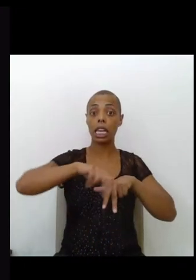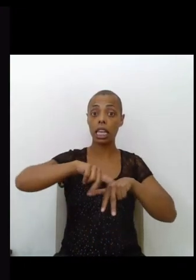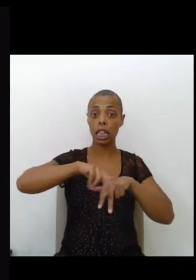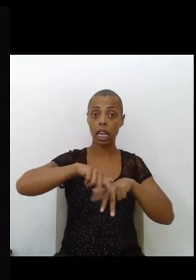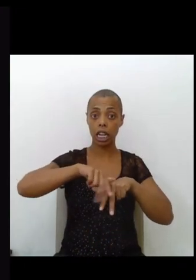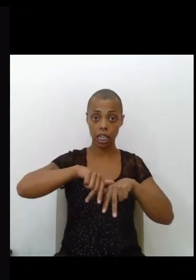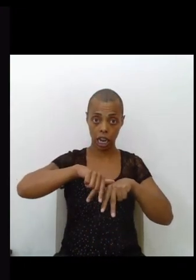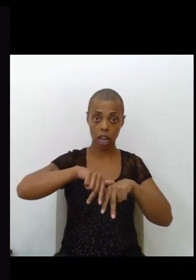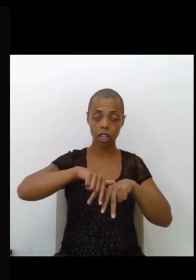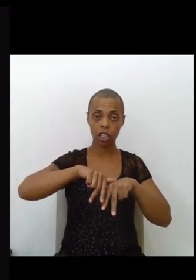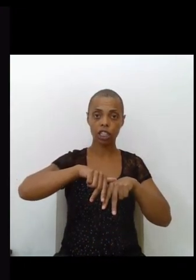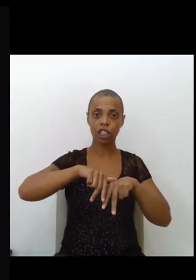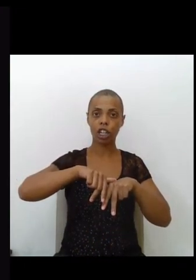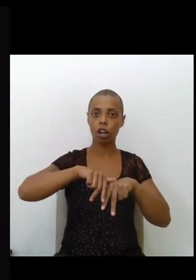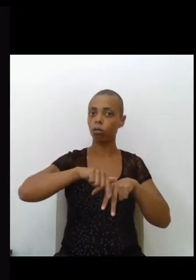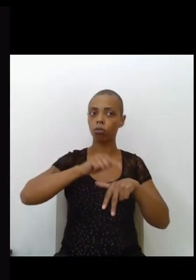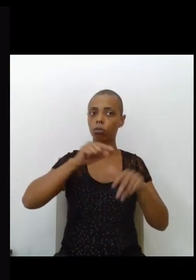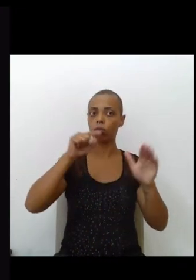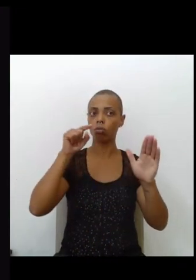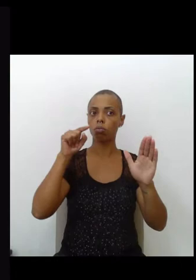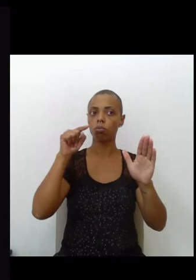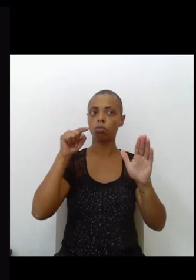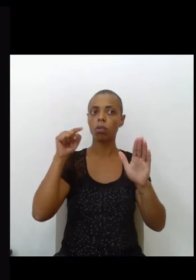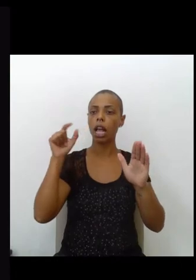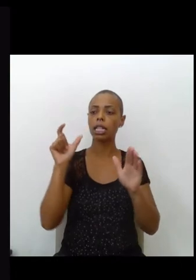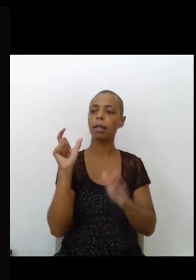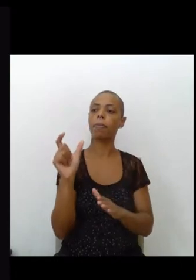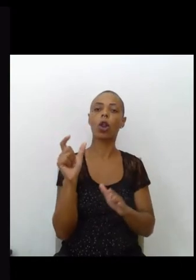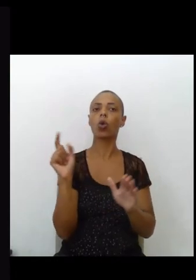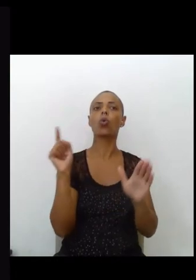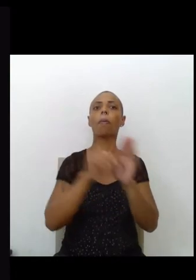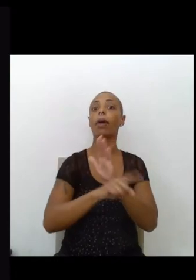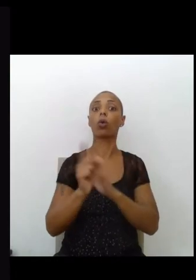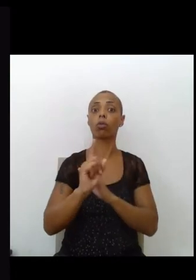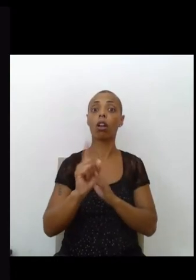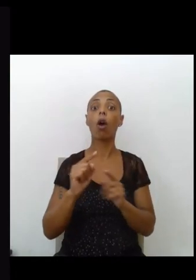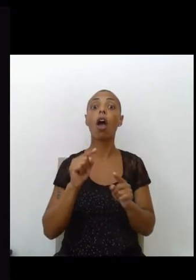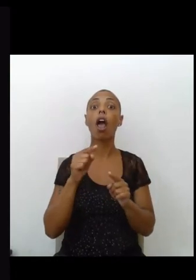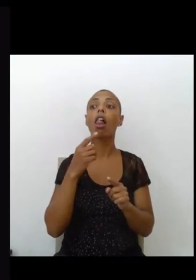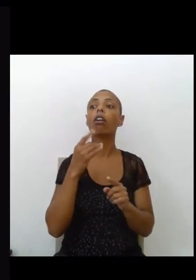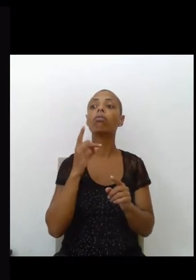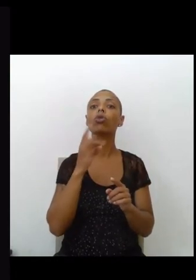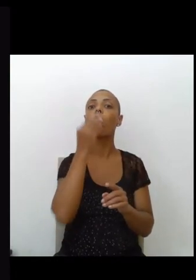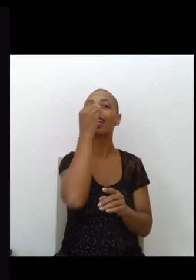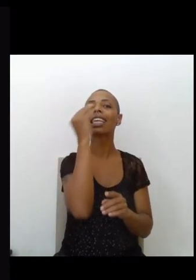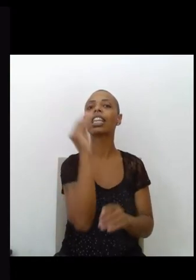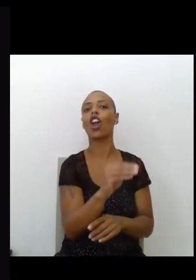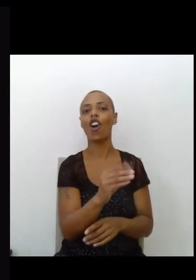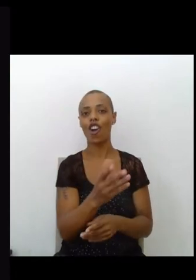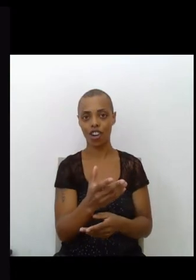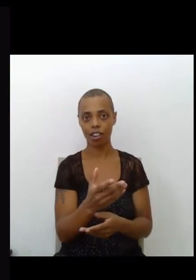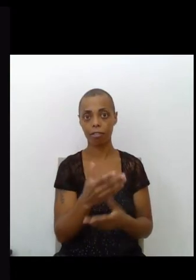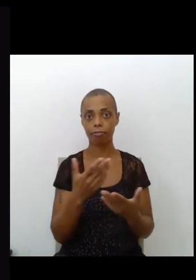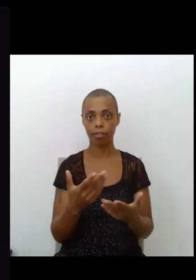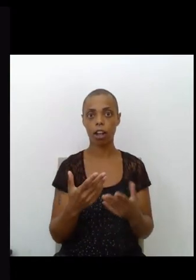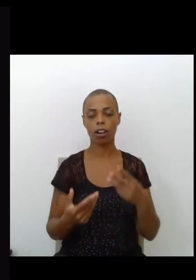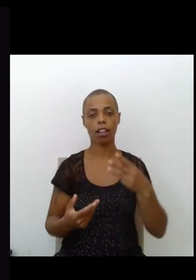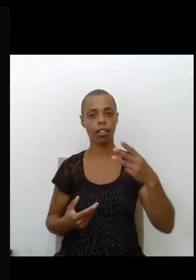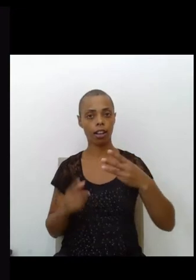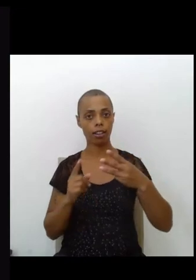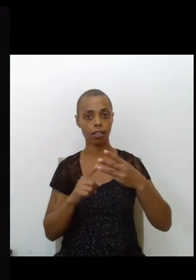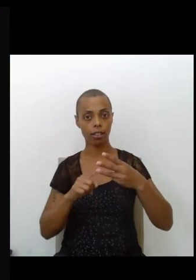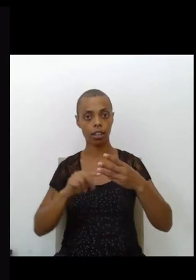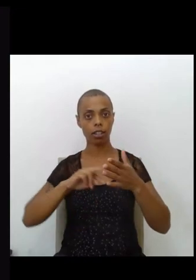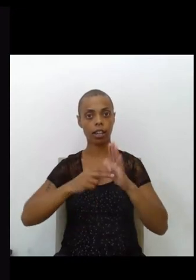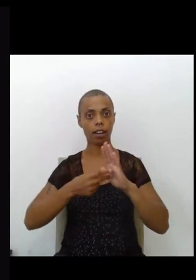rather overlooked in this third version of nonga and daughter I looked at